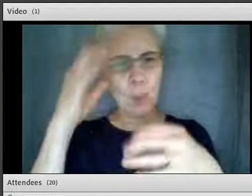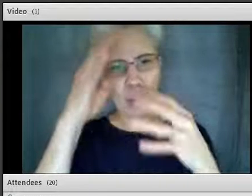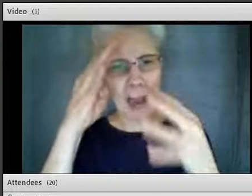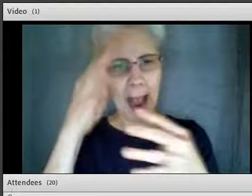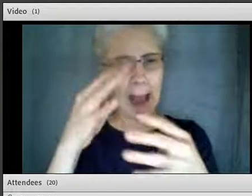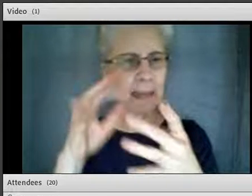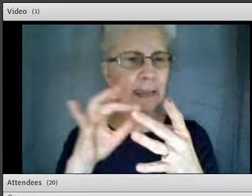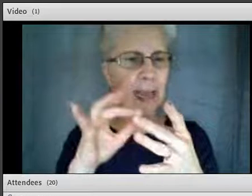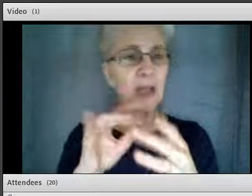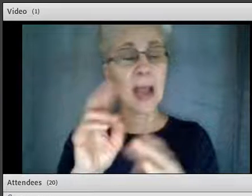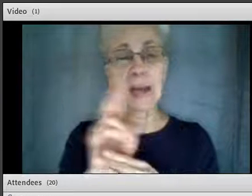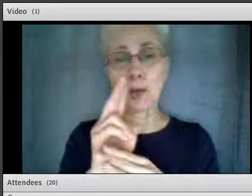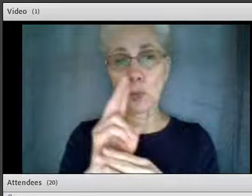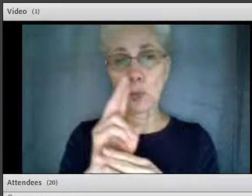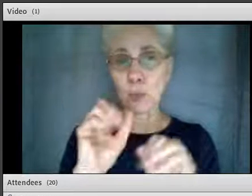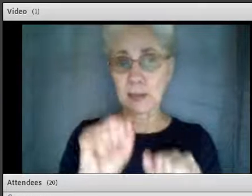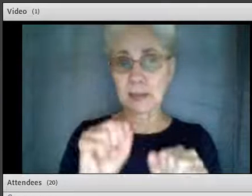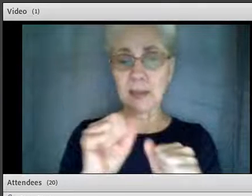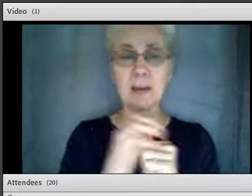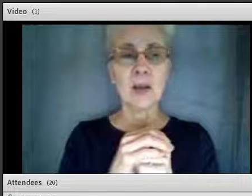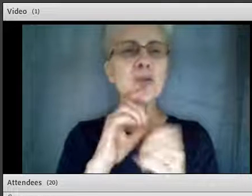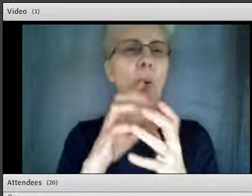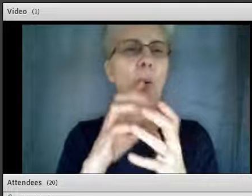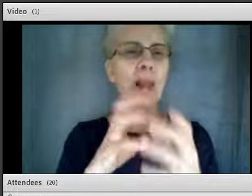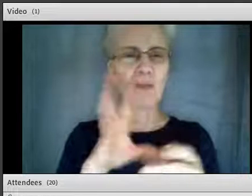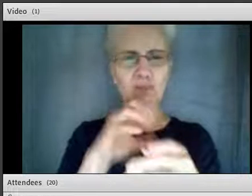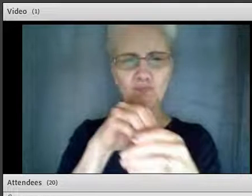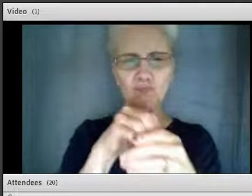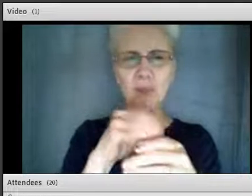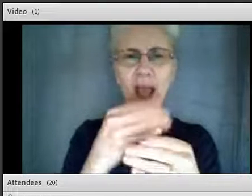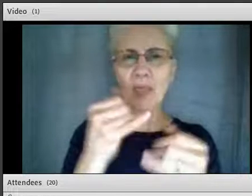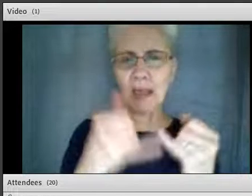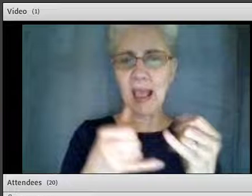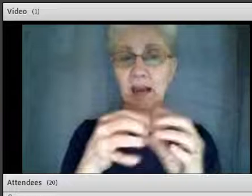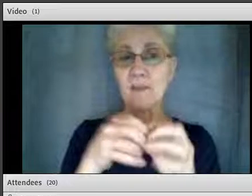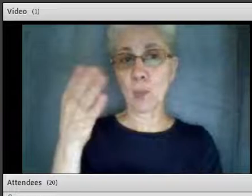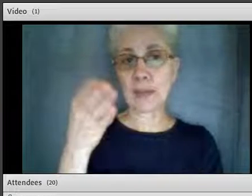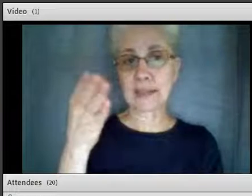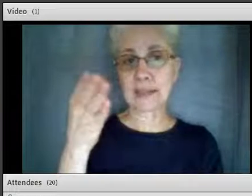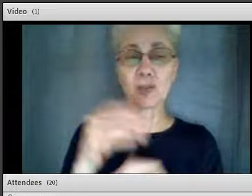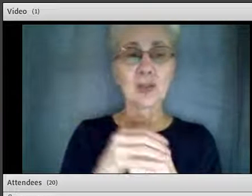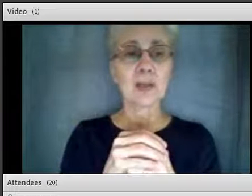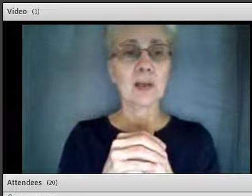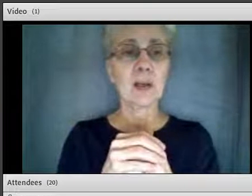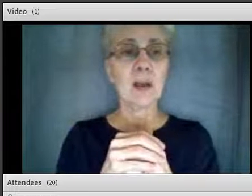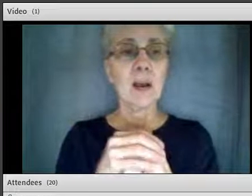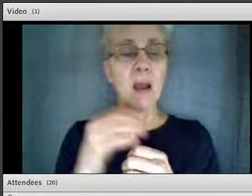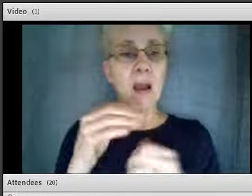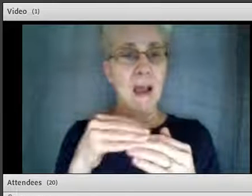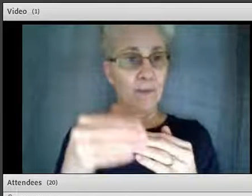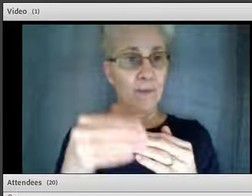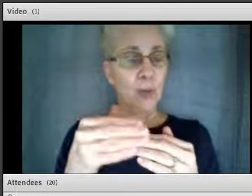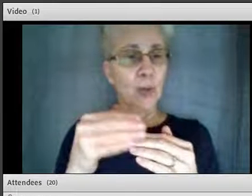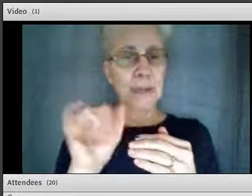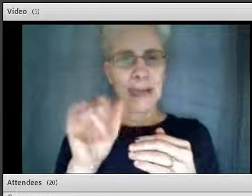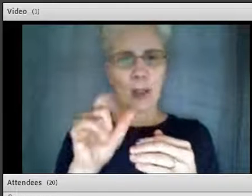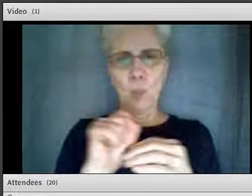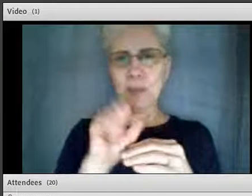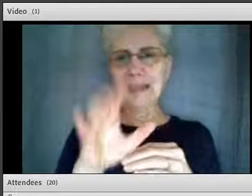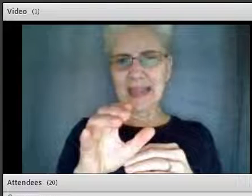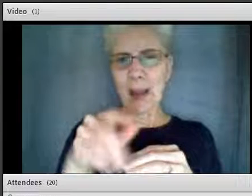towards the end. So lots of jam-packed. At the end of the presentation, afterwards, Taylor will send you guys